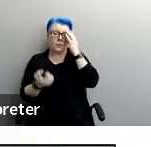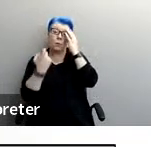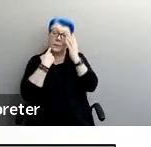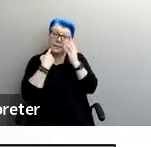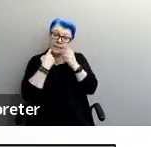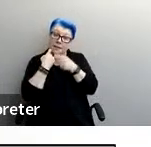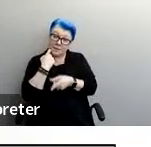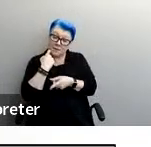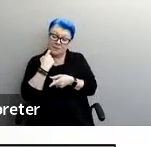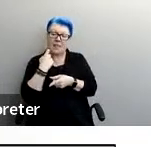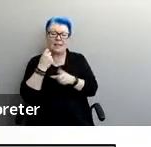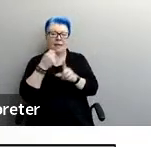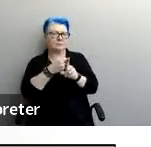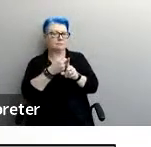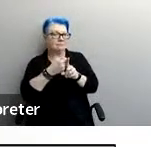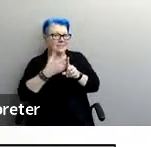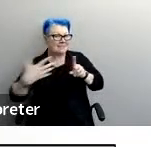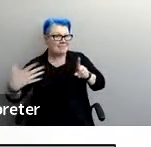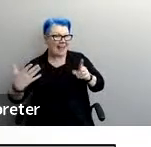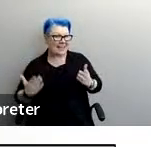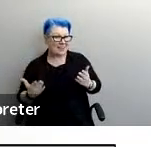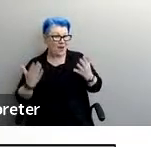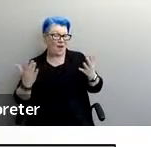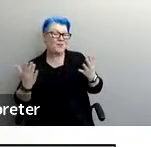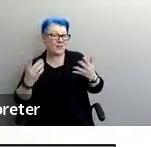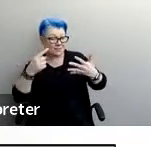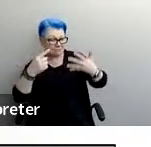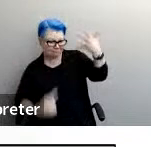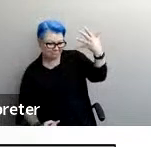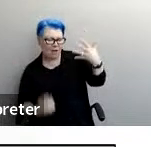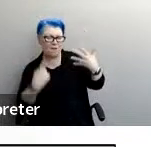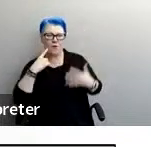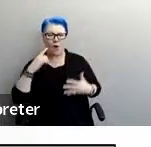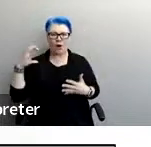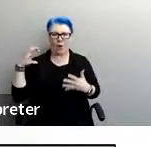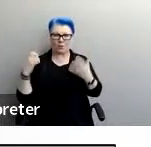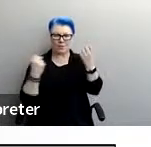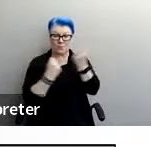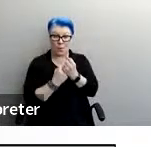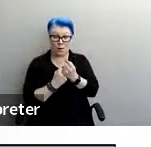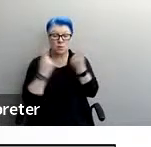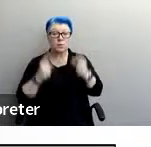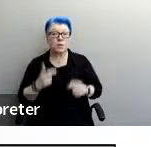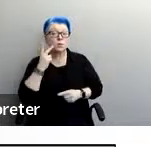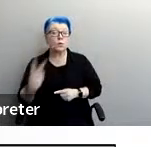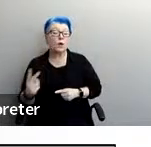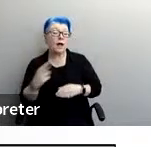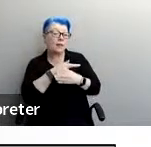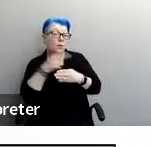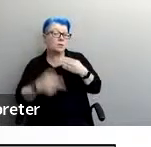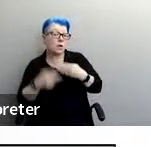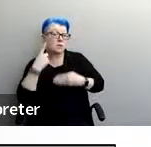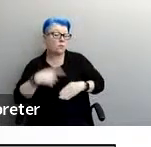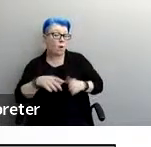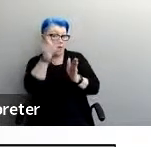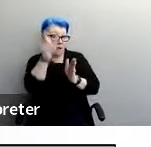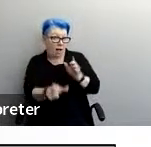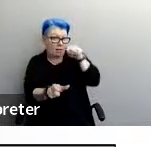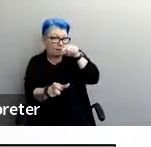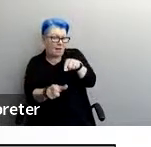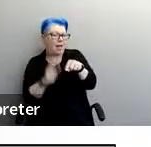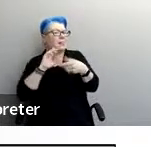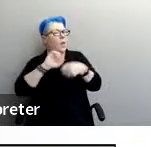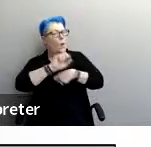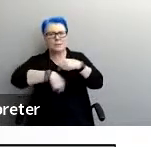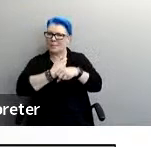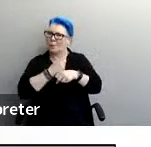recently expanded their offerings for coaching support. So when you look at the results for that column, those years are